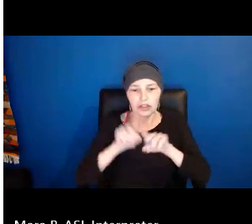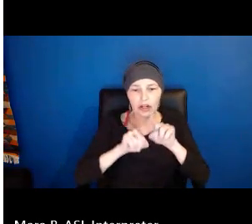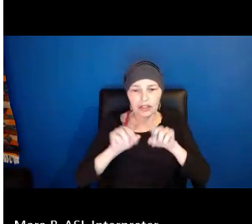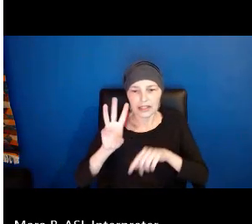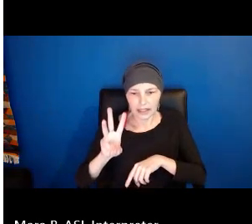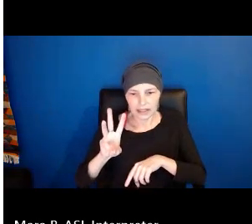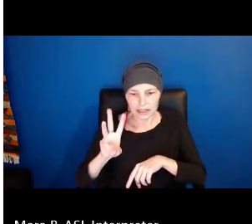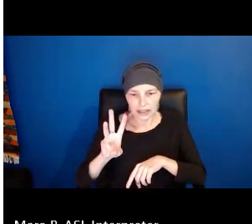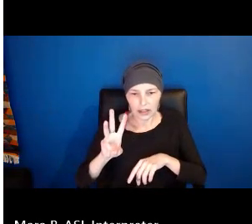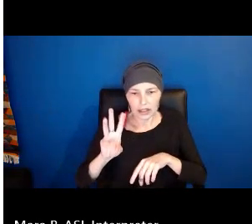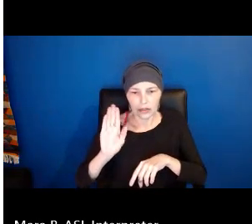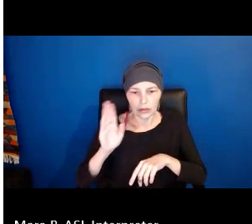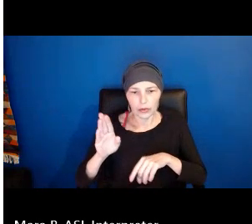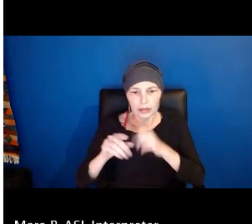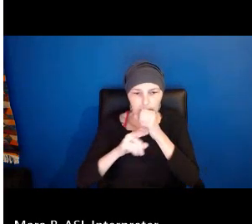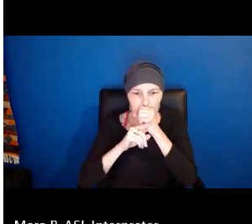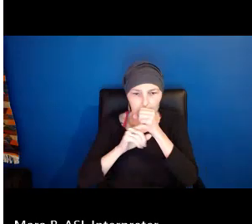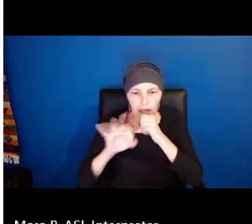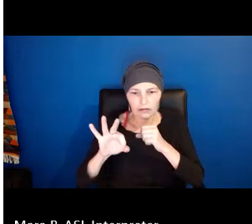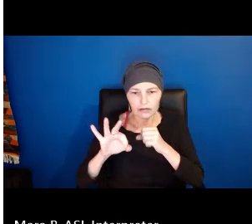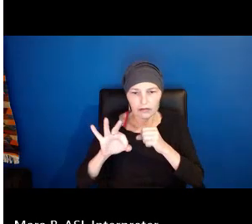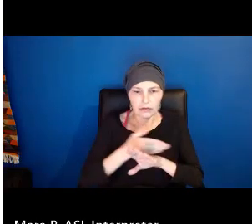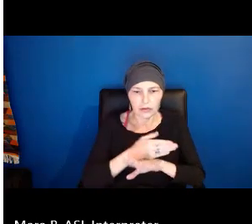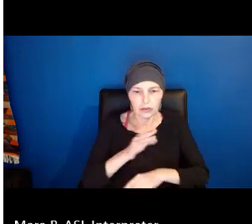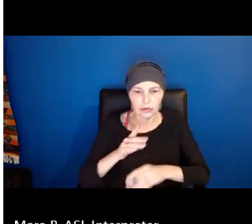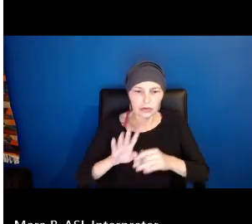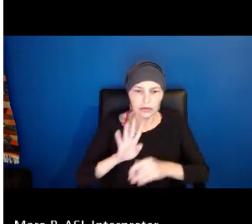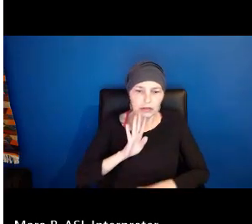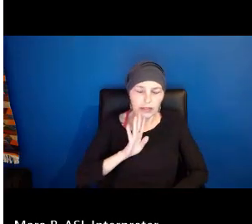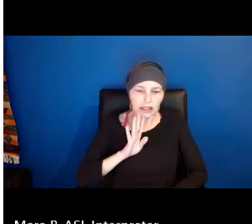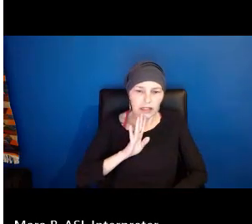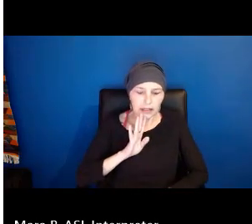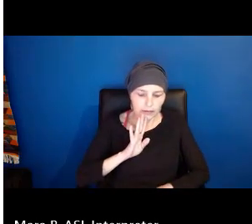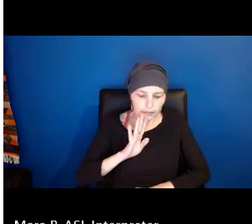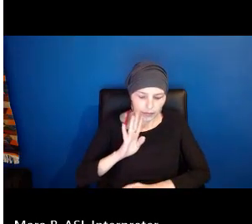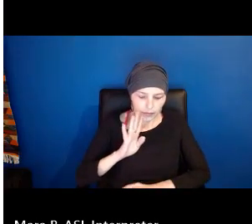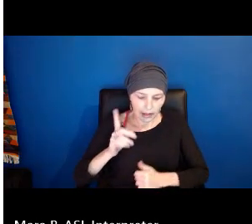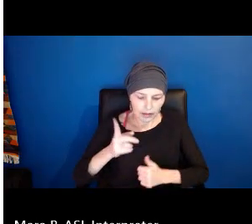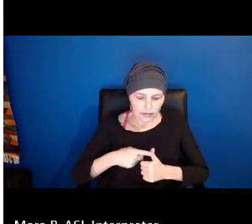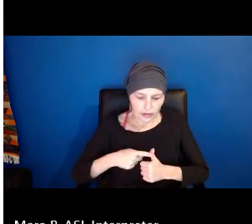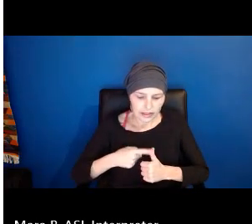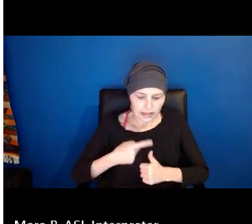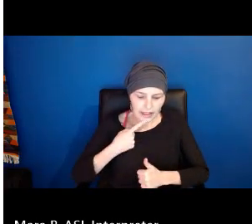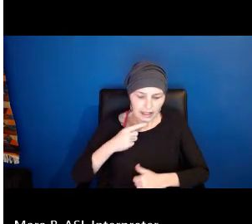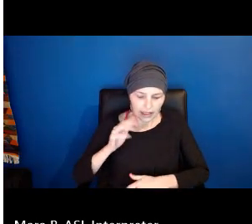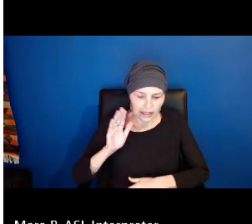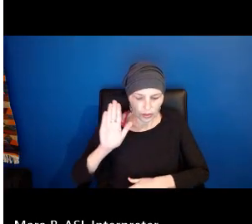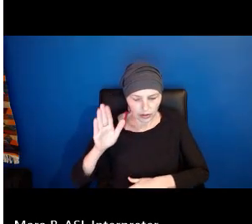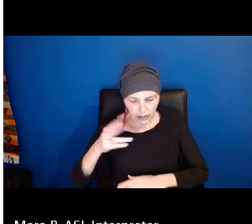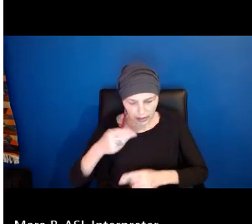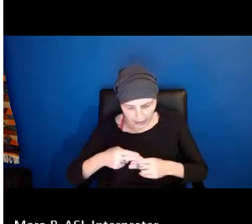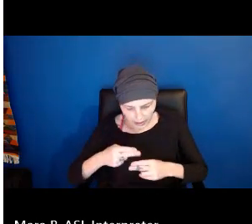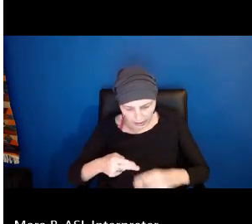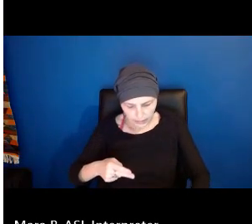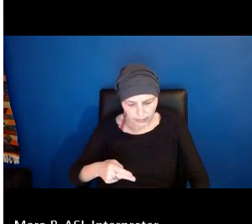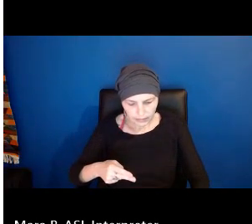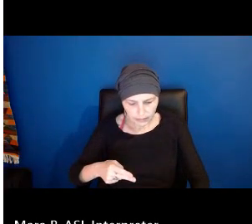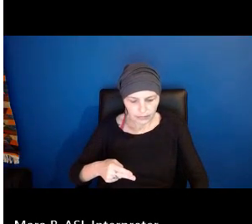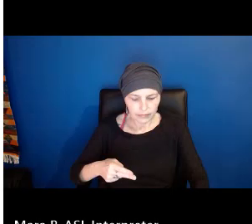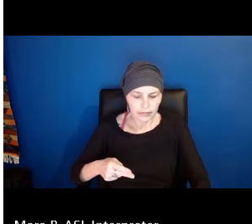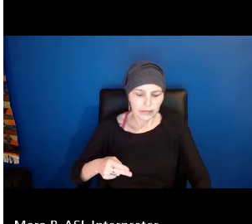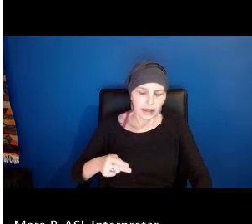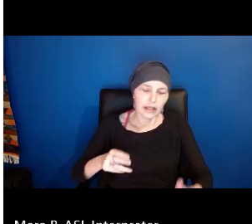speak. When you make your comment, we ask that you first state your name, neighborhood or city,